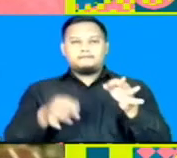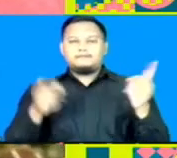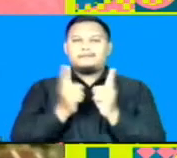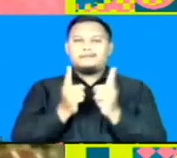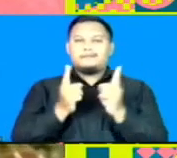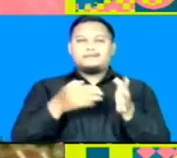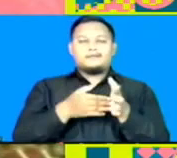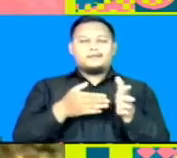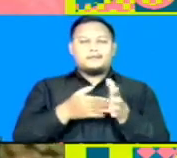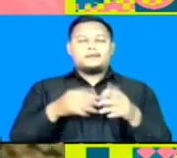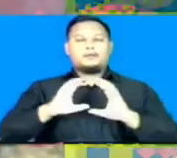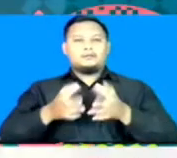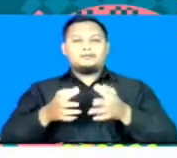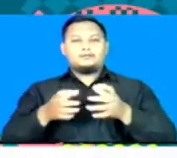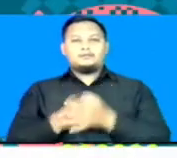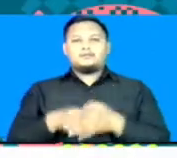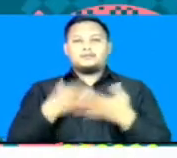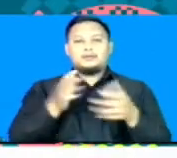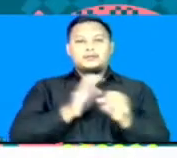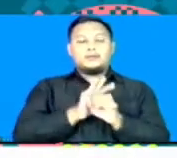much.